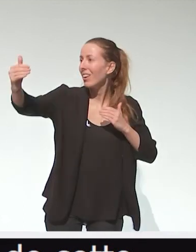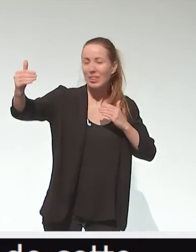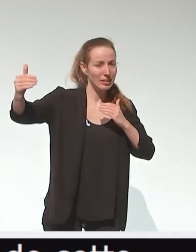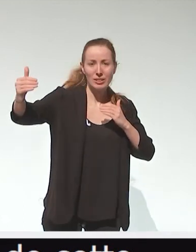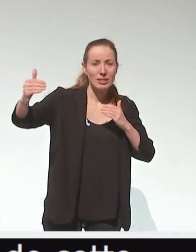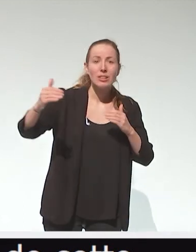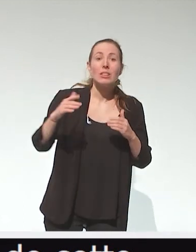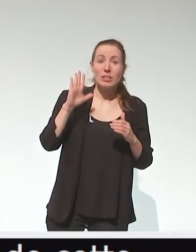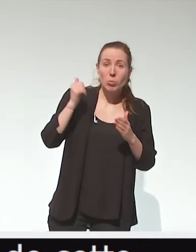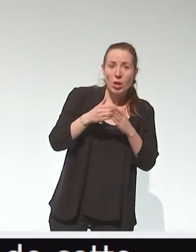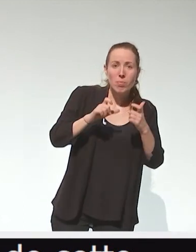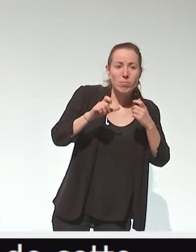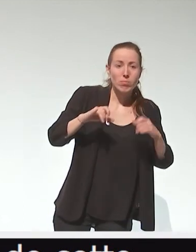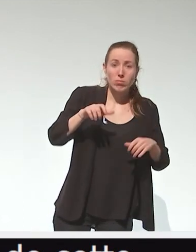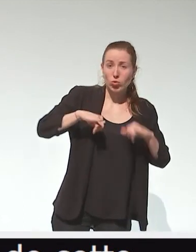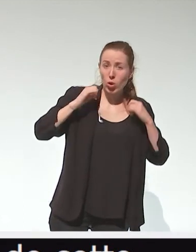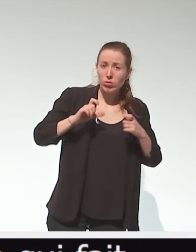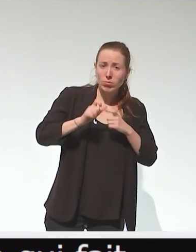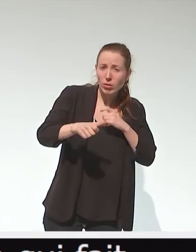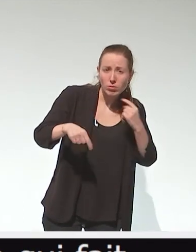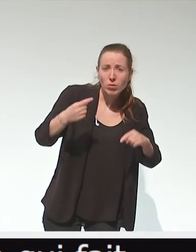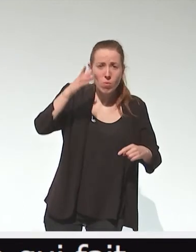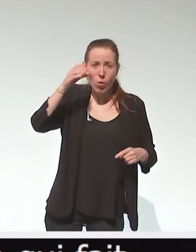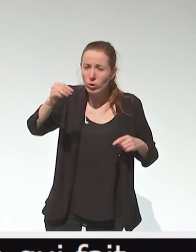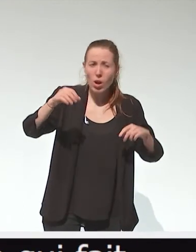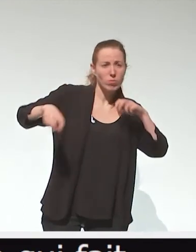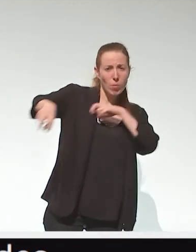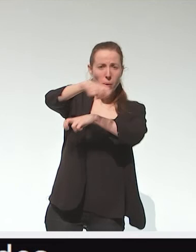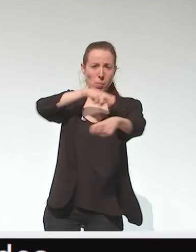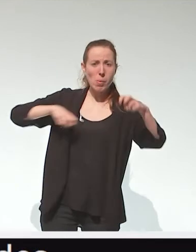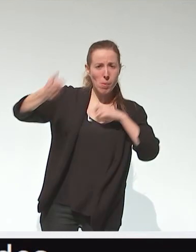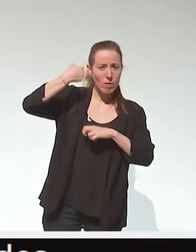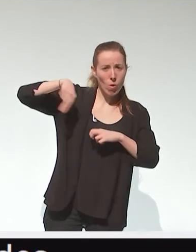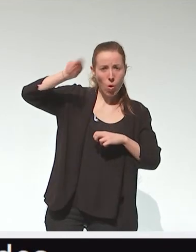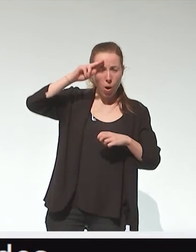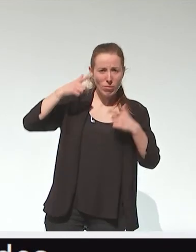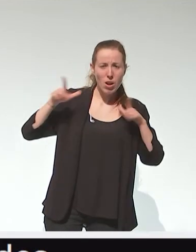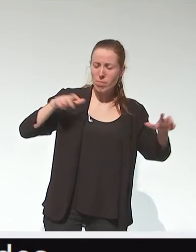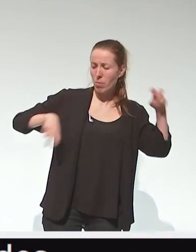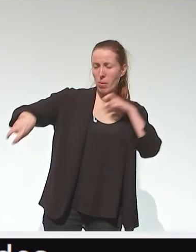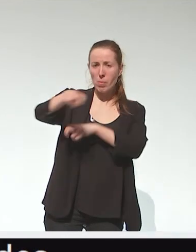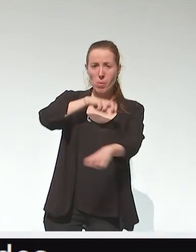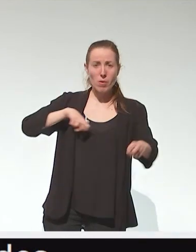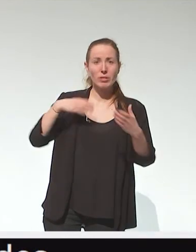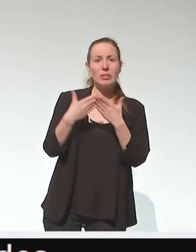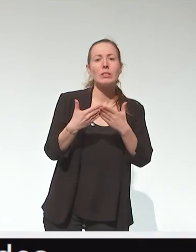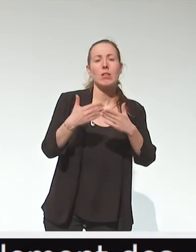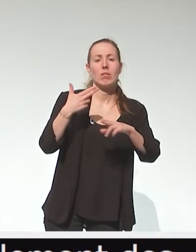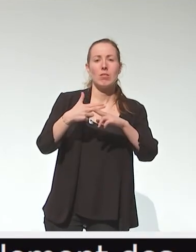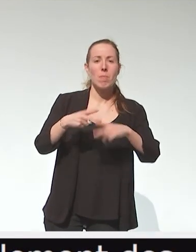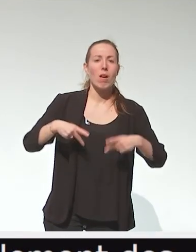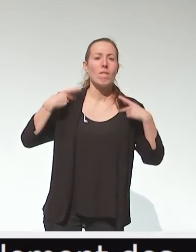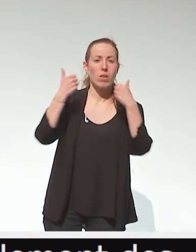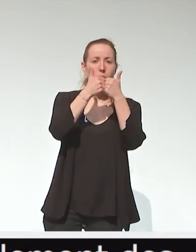stops emancipation and empowerment of young PWDs. So we need to promote free movement